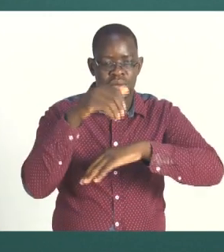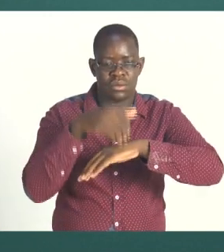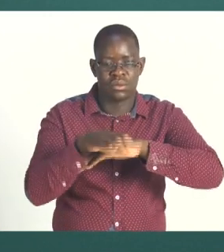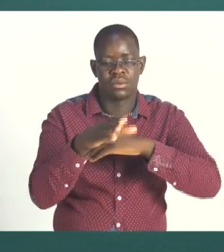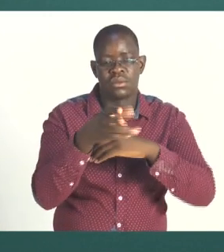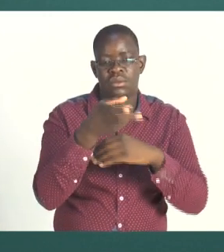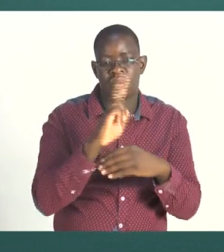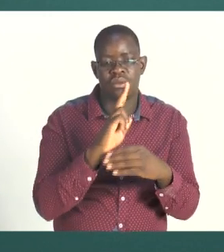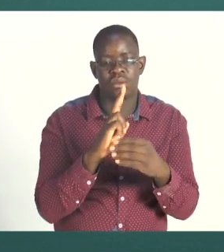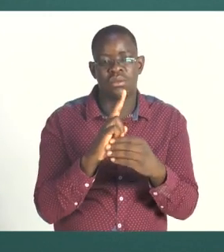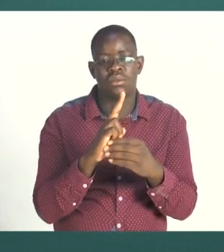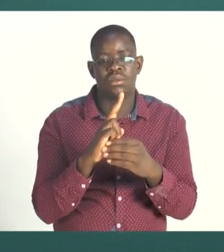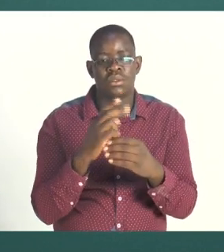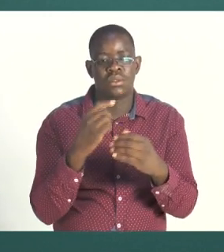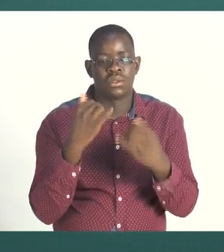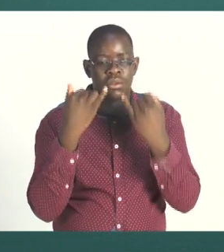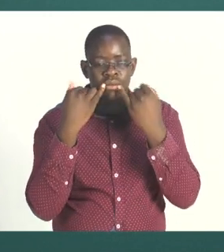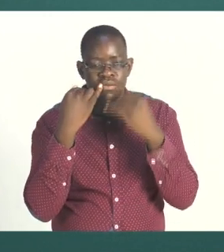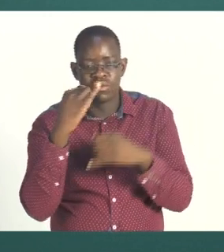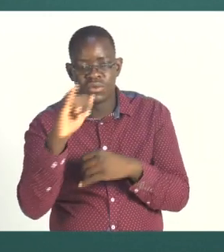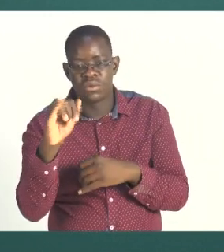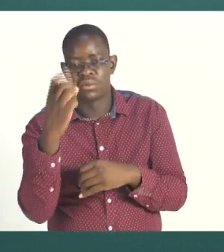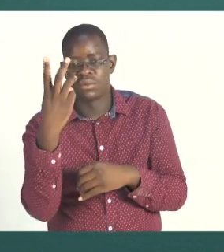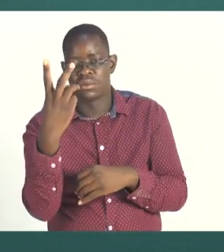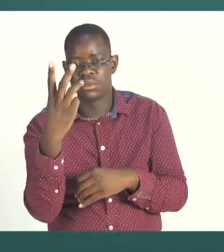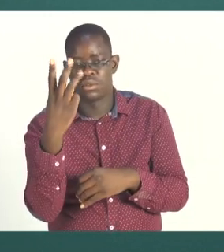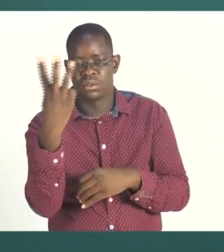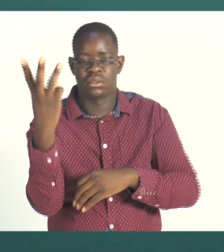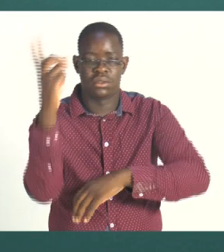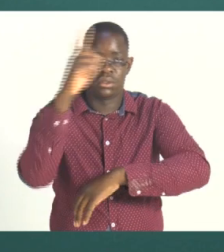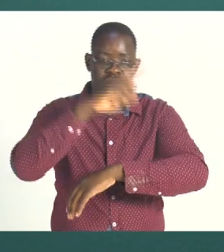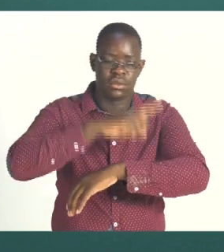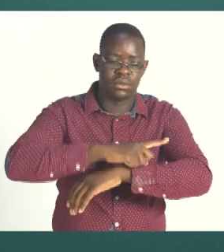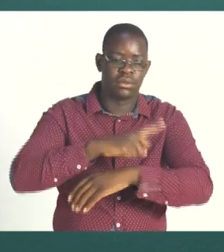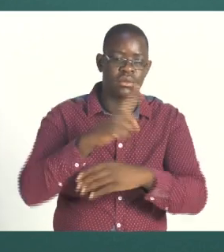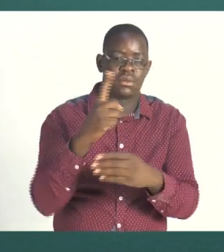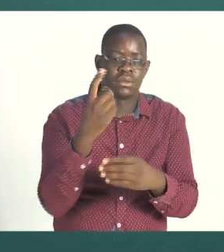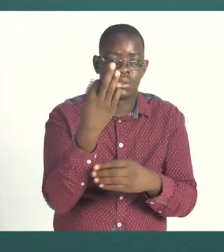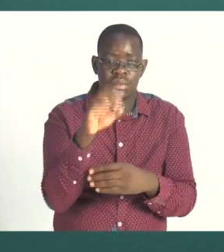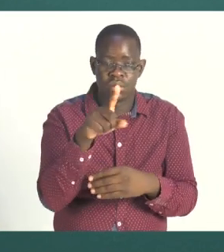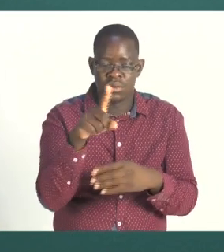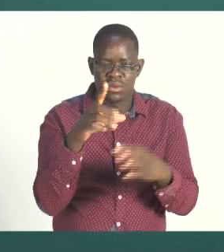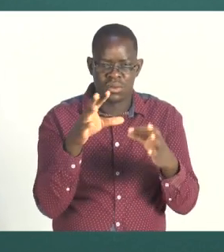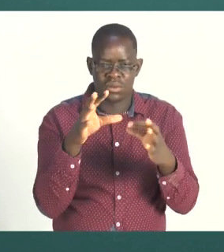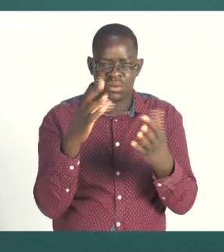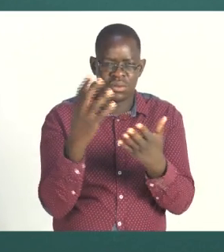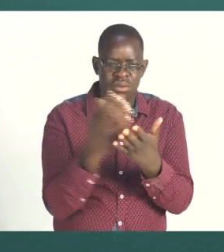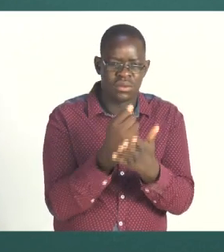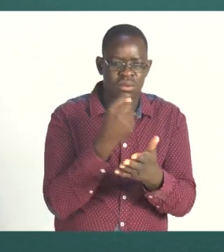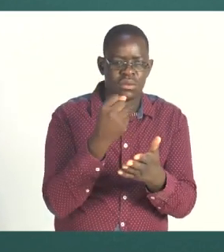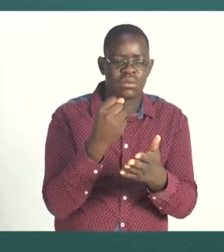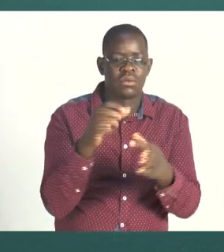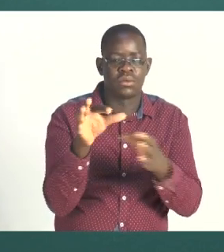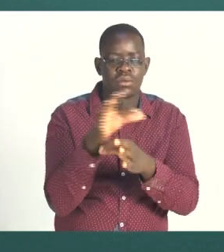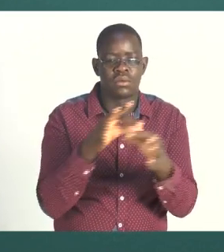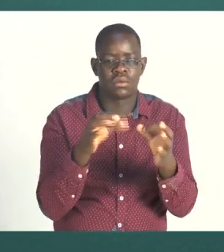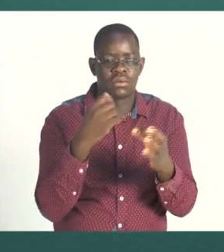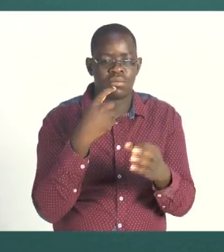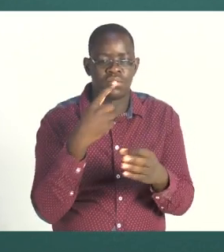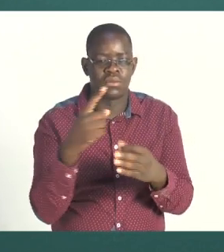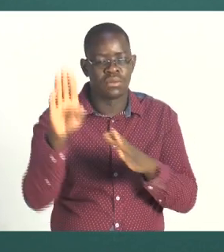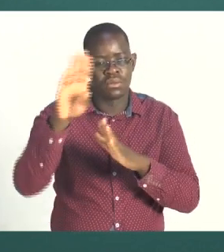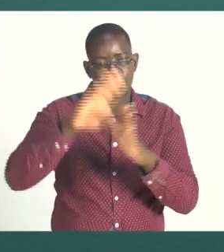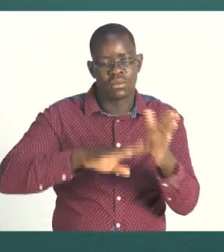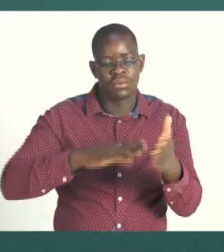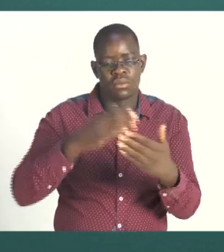your answer and we will announce the winner within 3 days. If you are the winner, we will call you to collect your prize at the Namcol